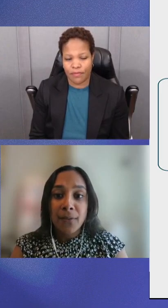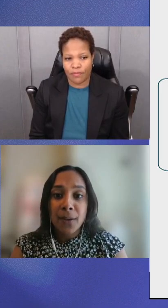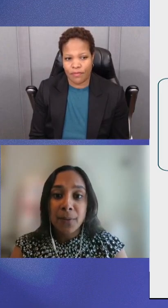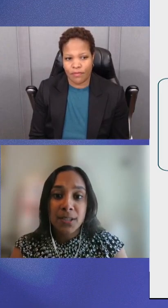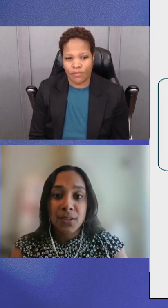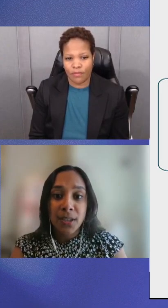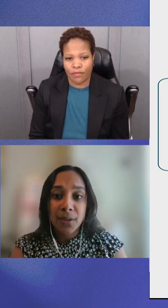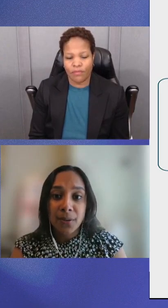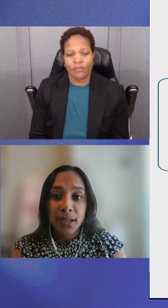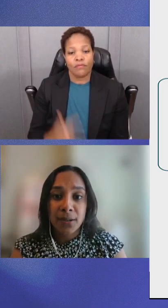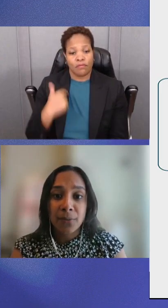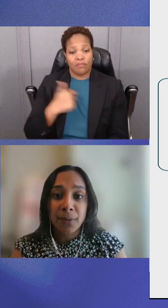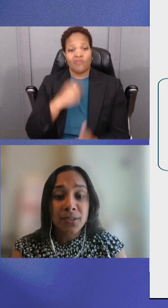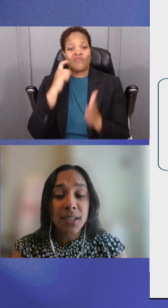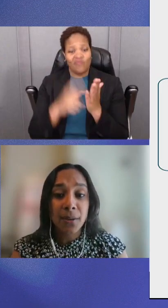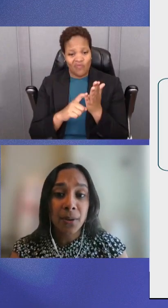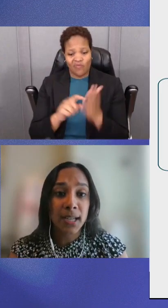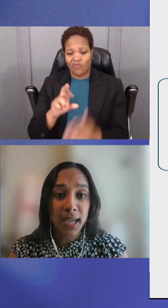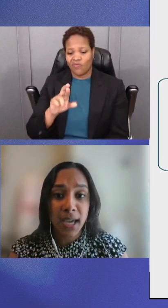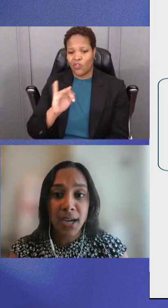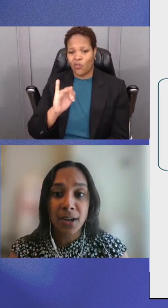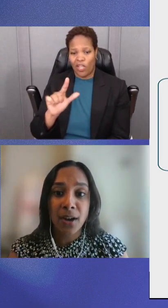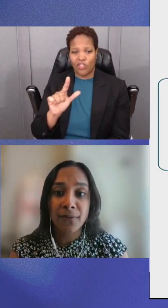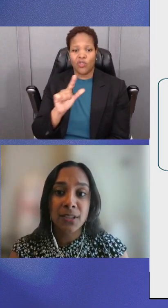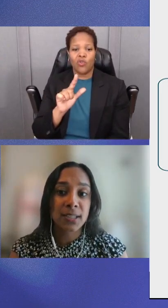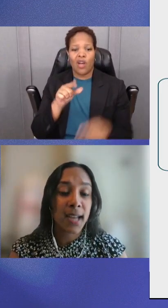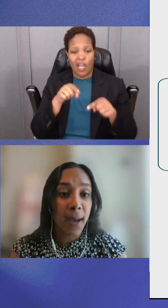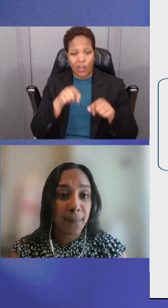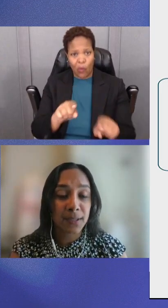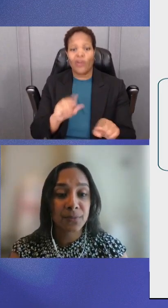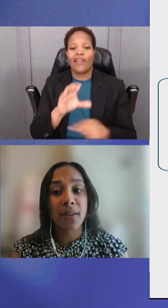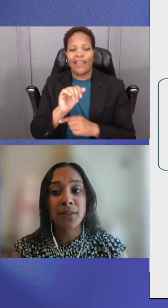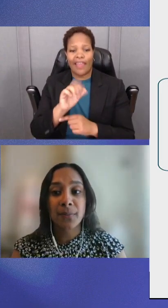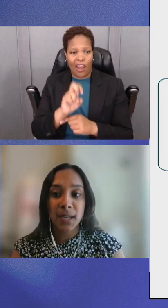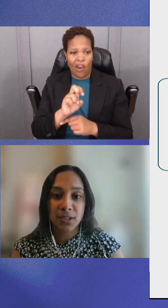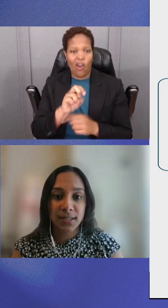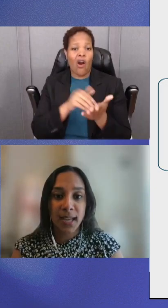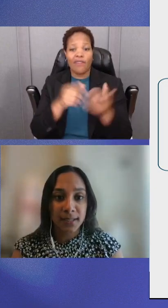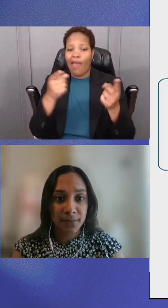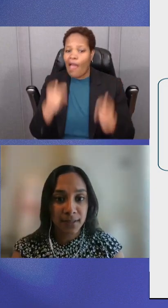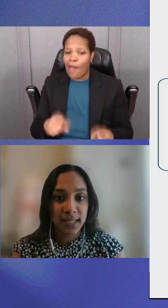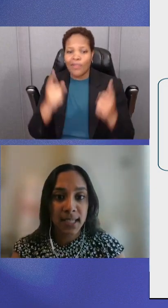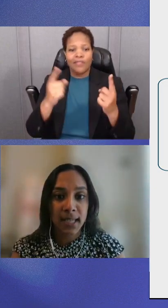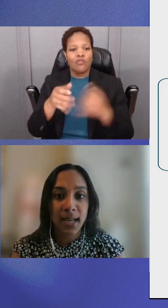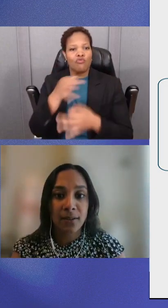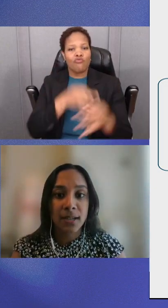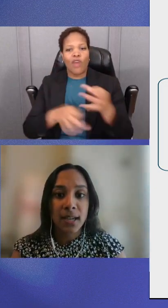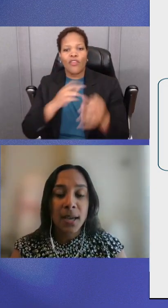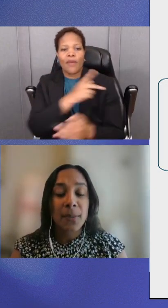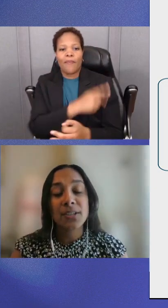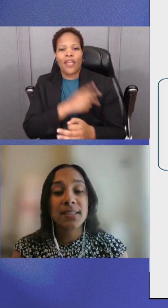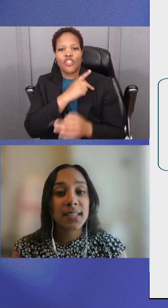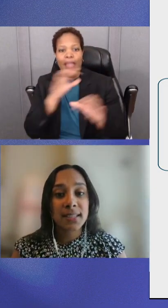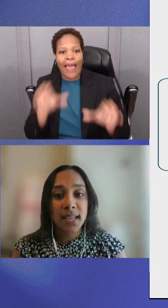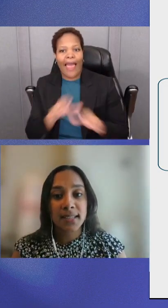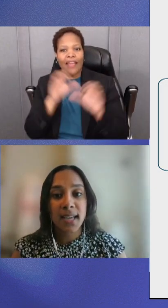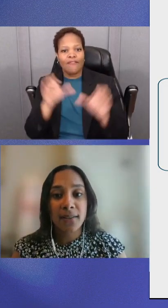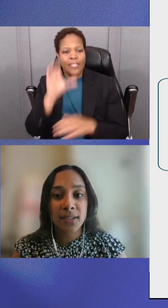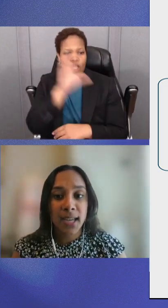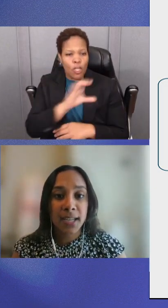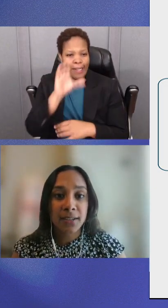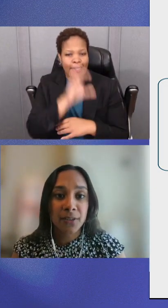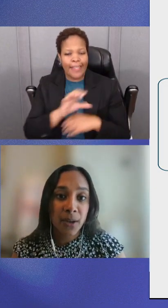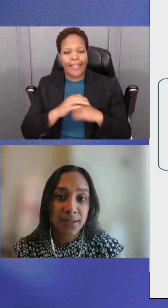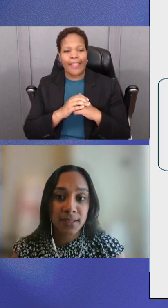We found that racially concordant care often just happens rather than patients actively seeking it out. Patients didn't tend to